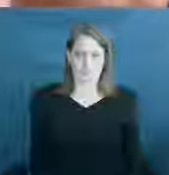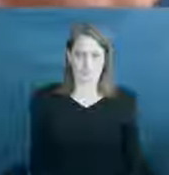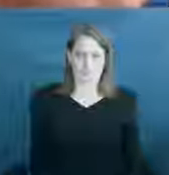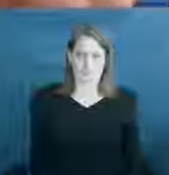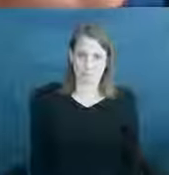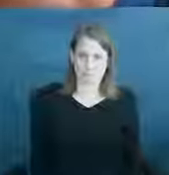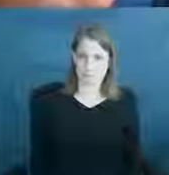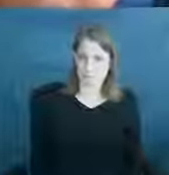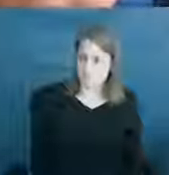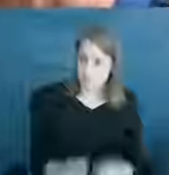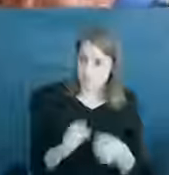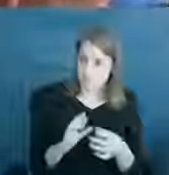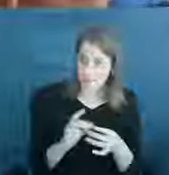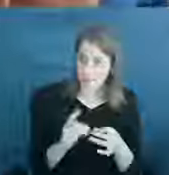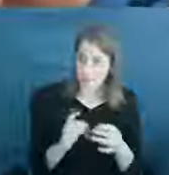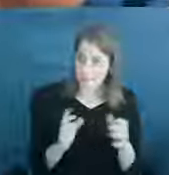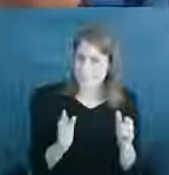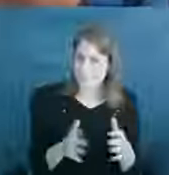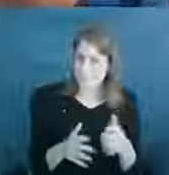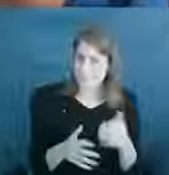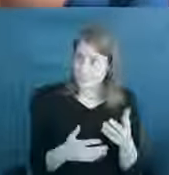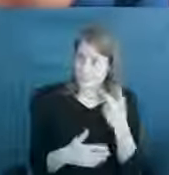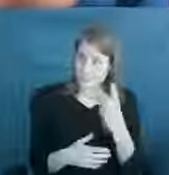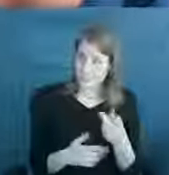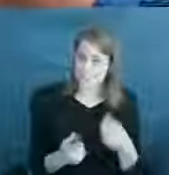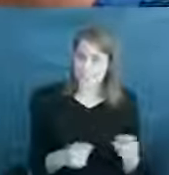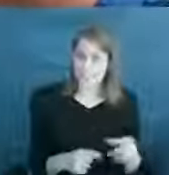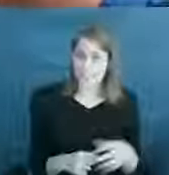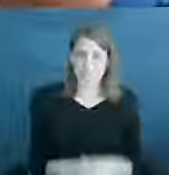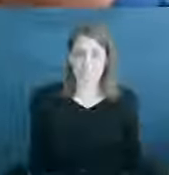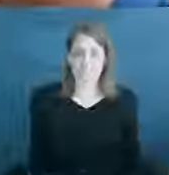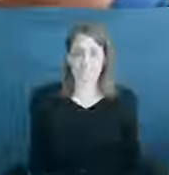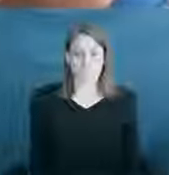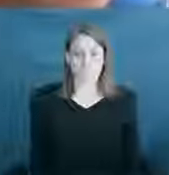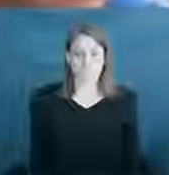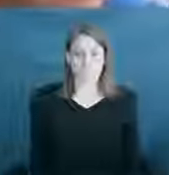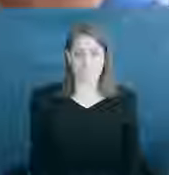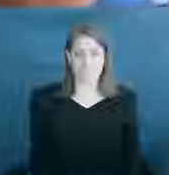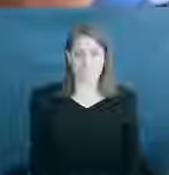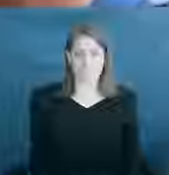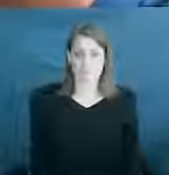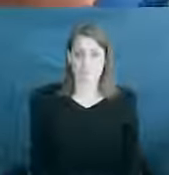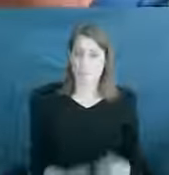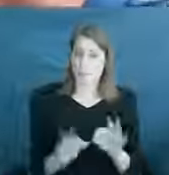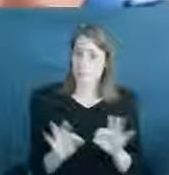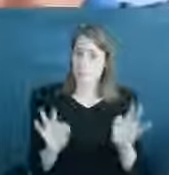I don't want the box to be like that now. With a class of this size, it's pretty...